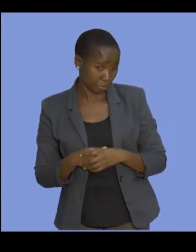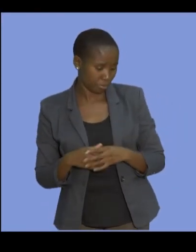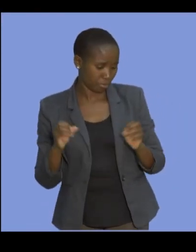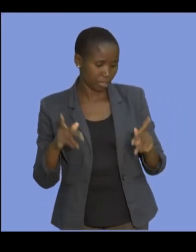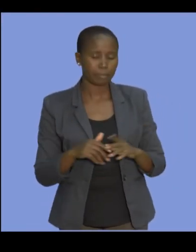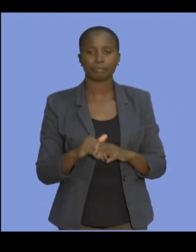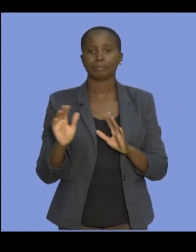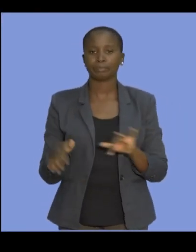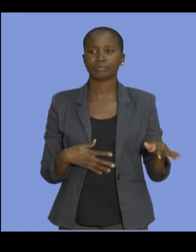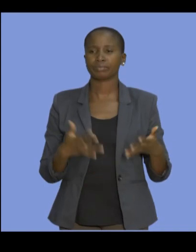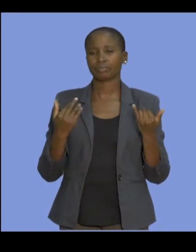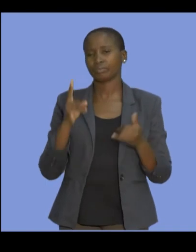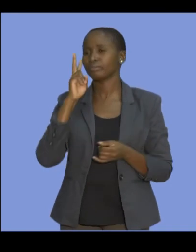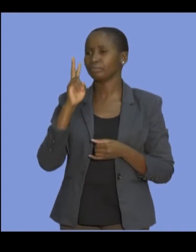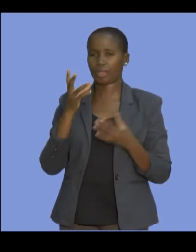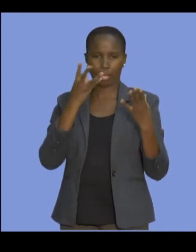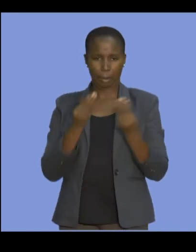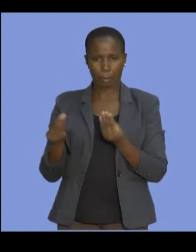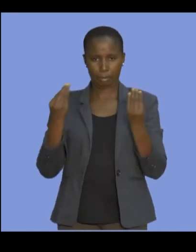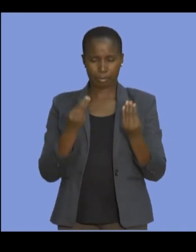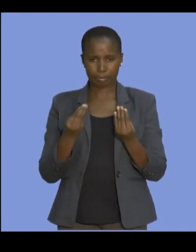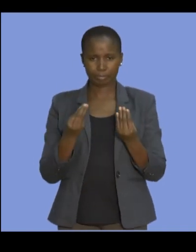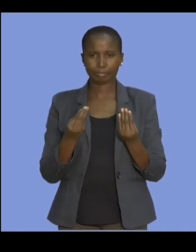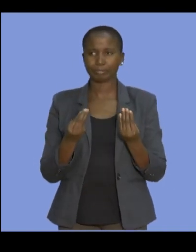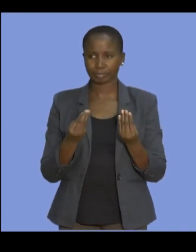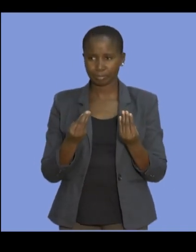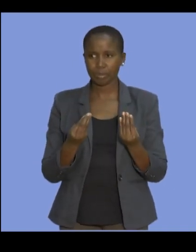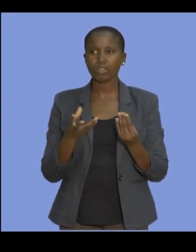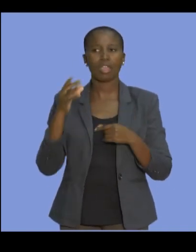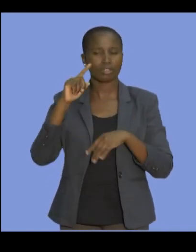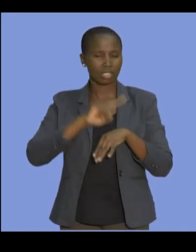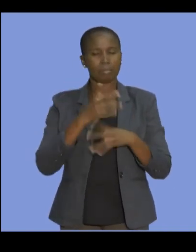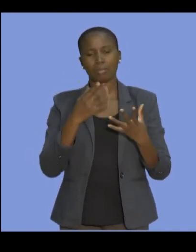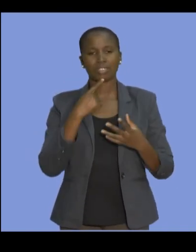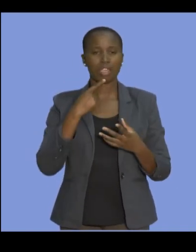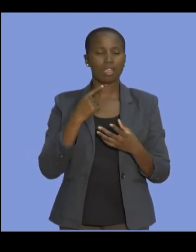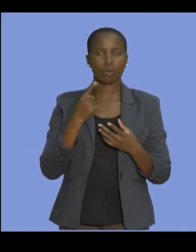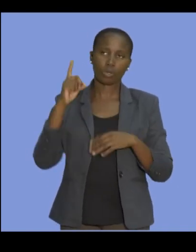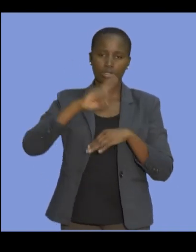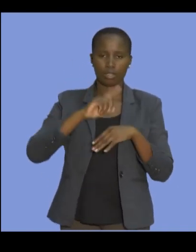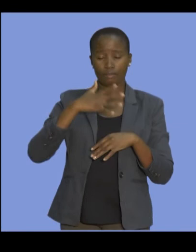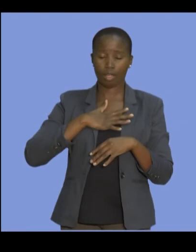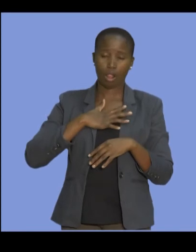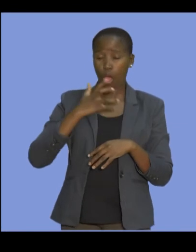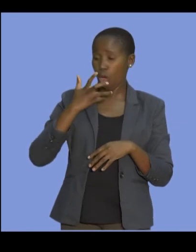Let's look at this data. The midday temperatures in degrees Celsius recorded for 1 week in June.